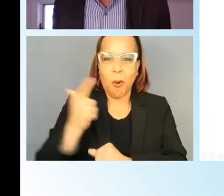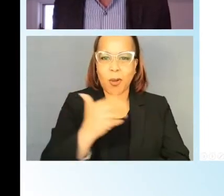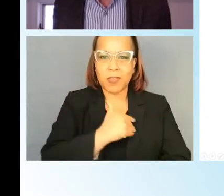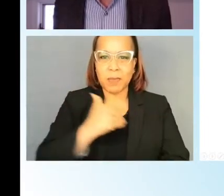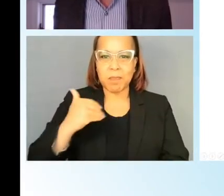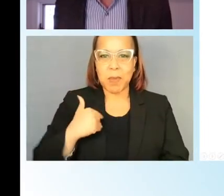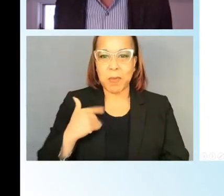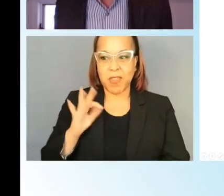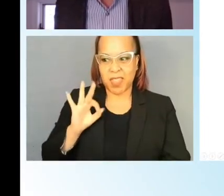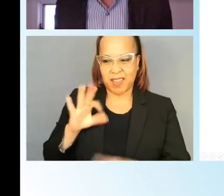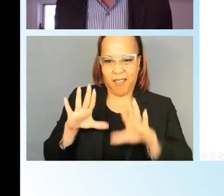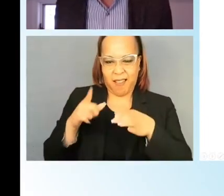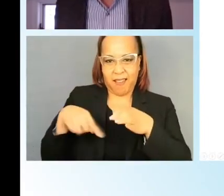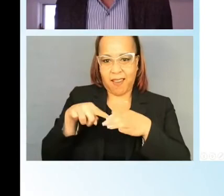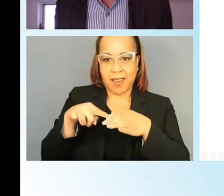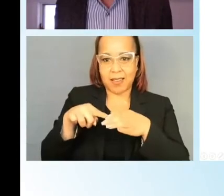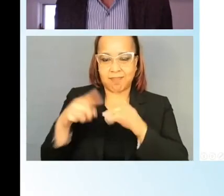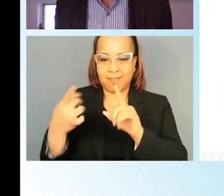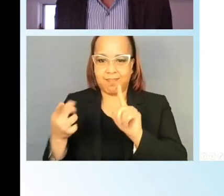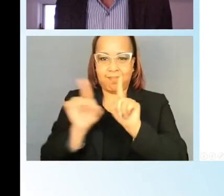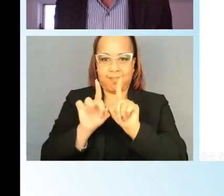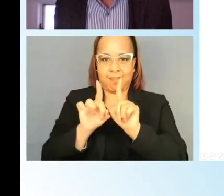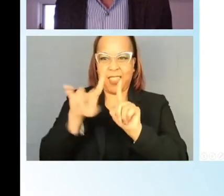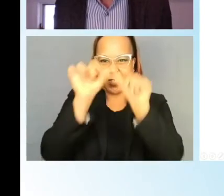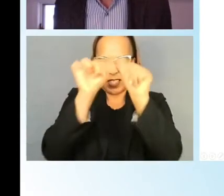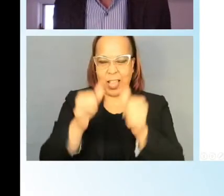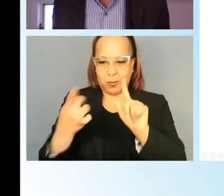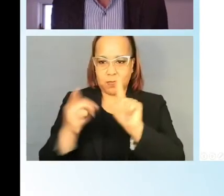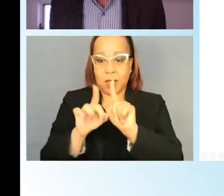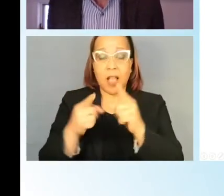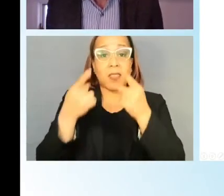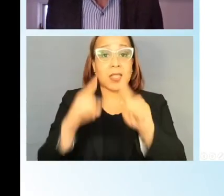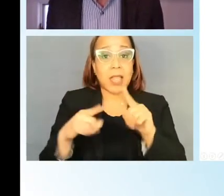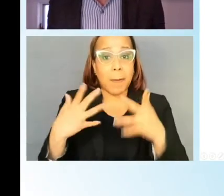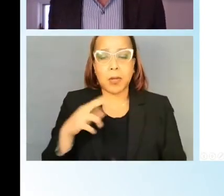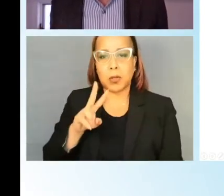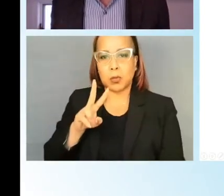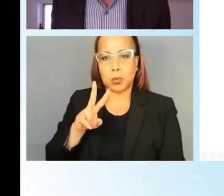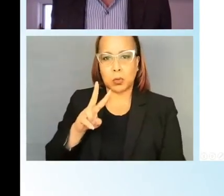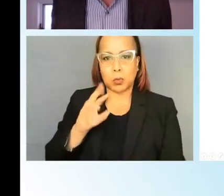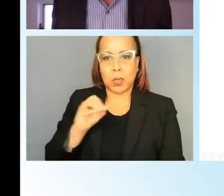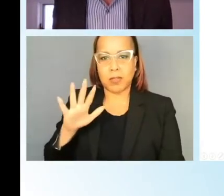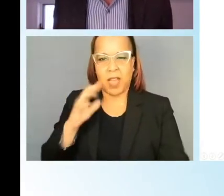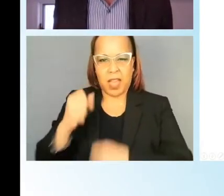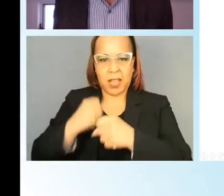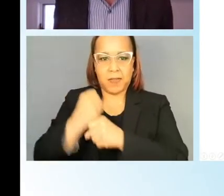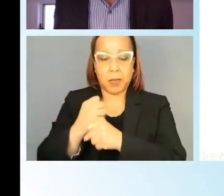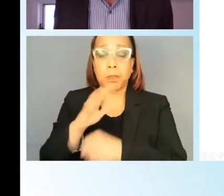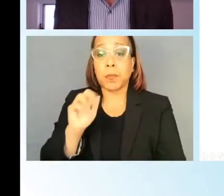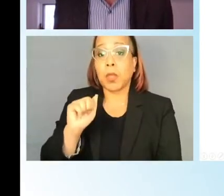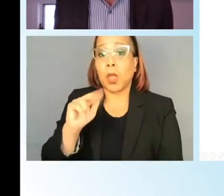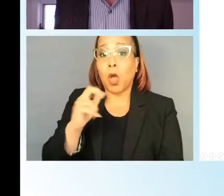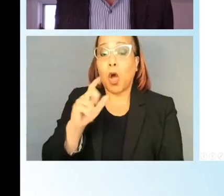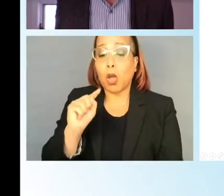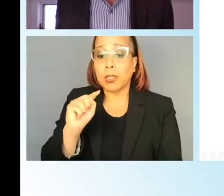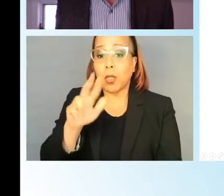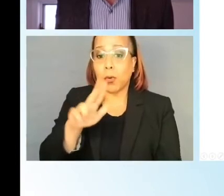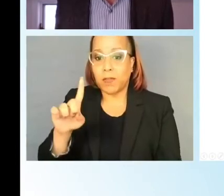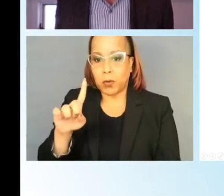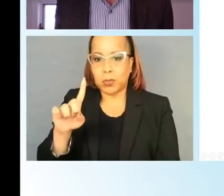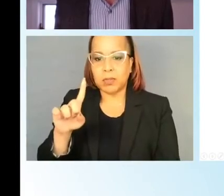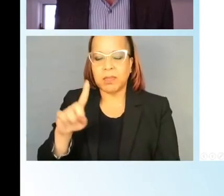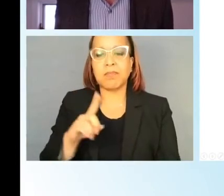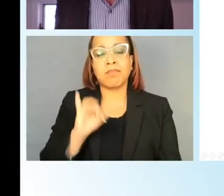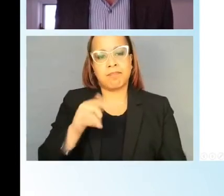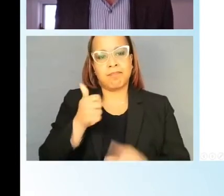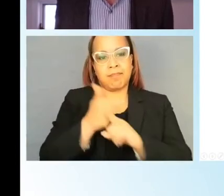nine next to their statues. This happened in 2005, actually August 31st, which was a